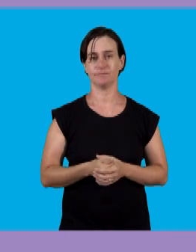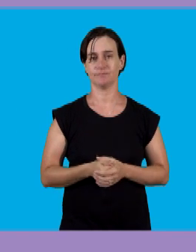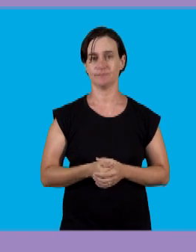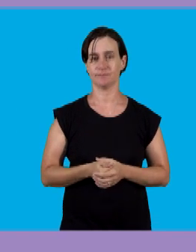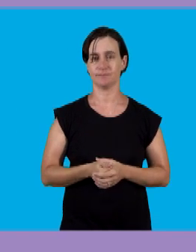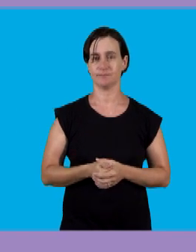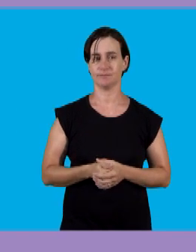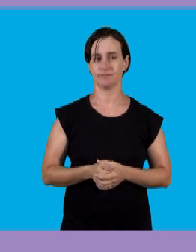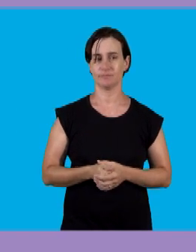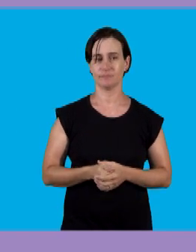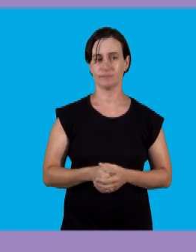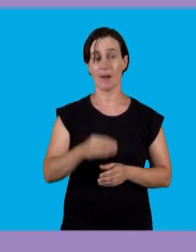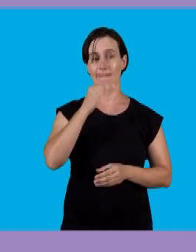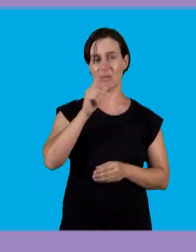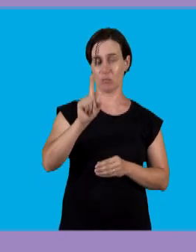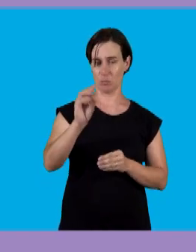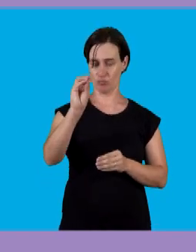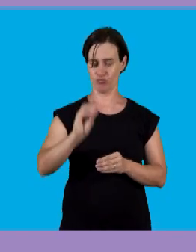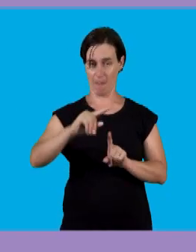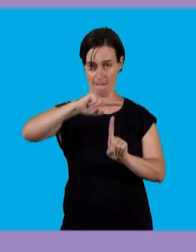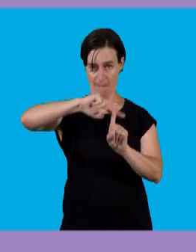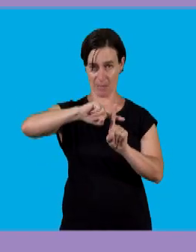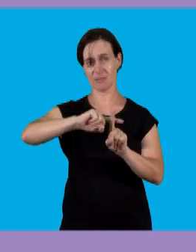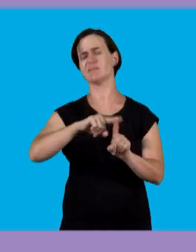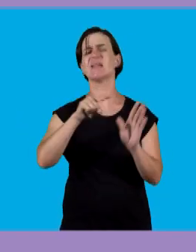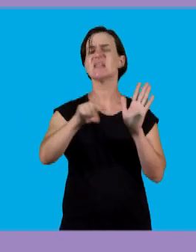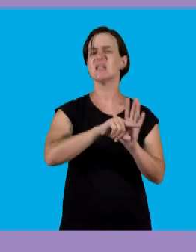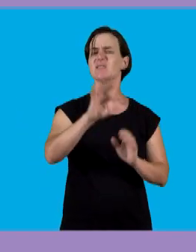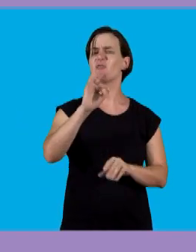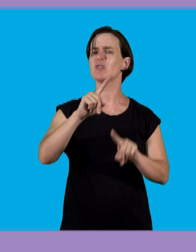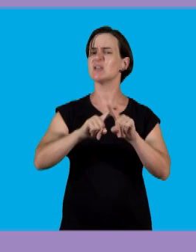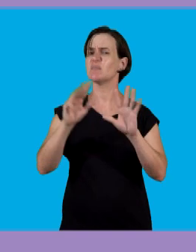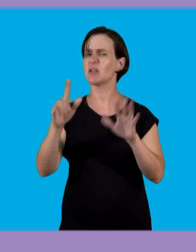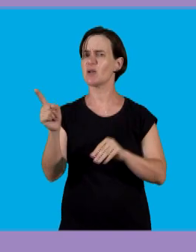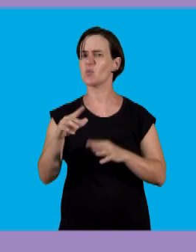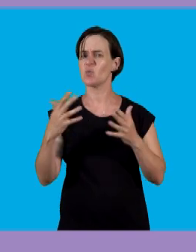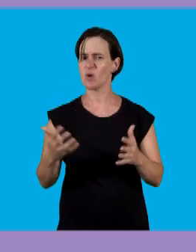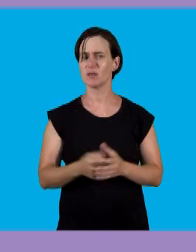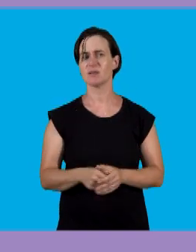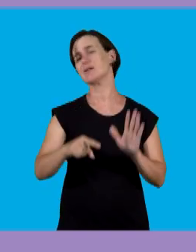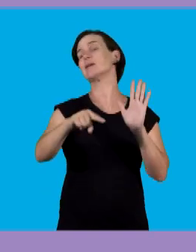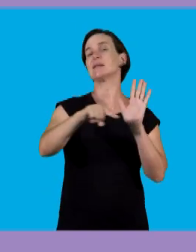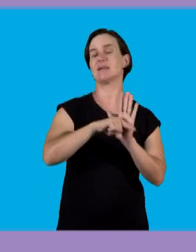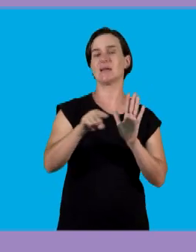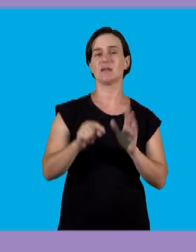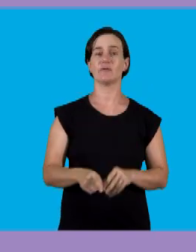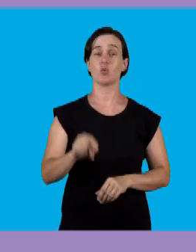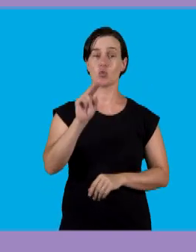are adding in this bracket, and when we say negative 3 multiplied by 9, that will give us a